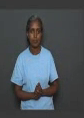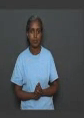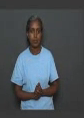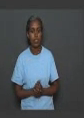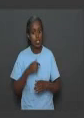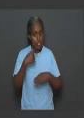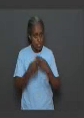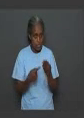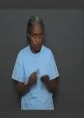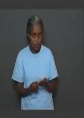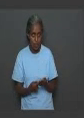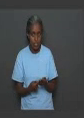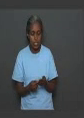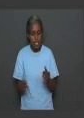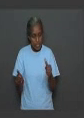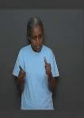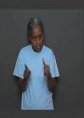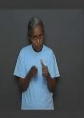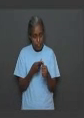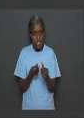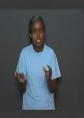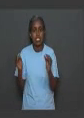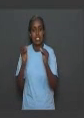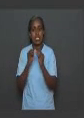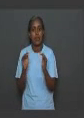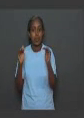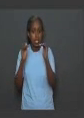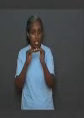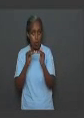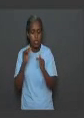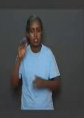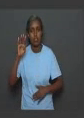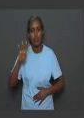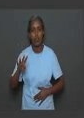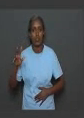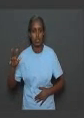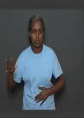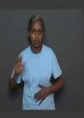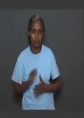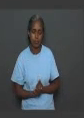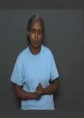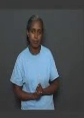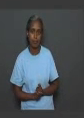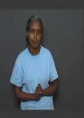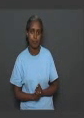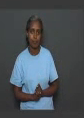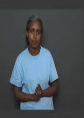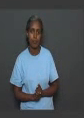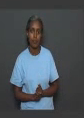Therefore, the first sum equals 43. 3.